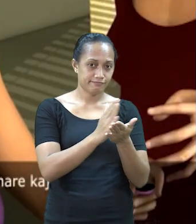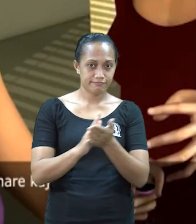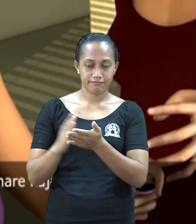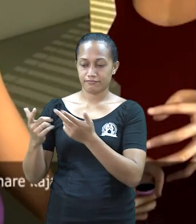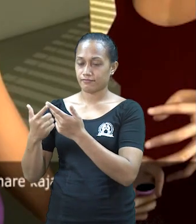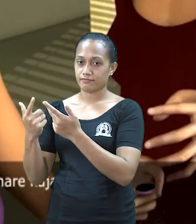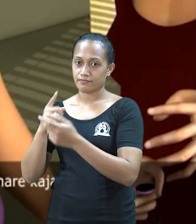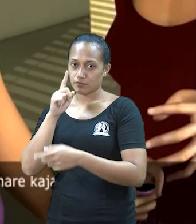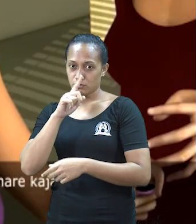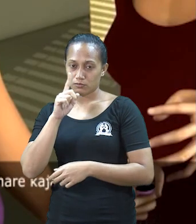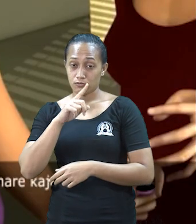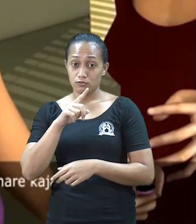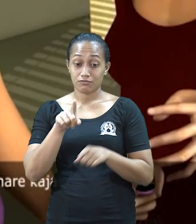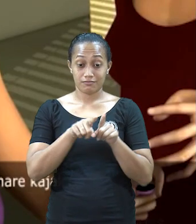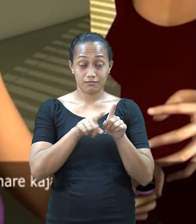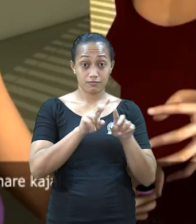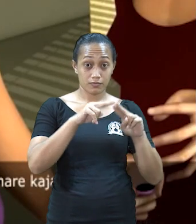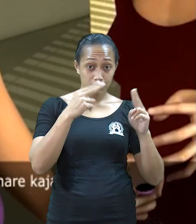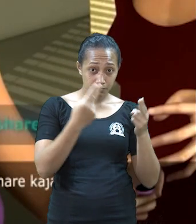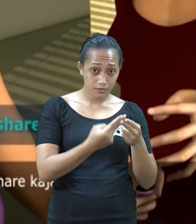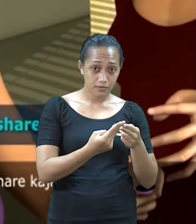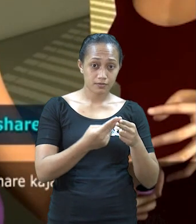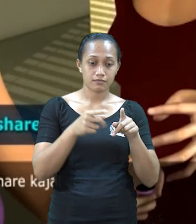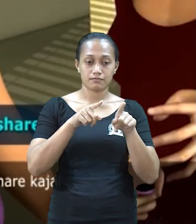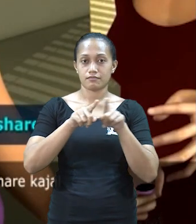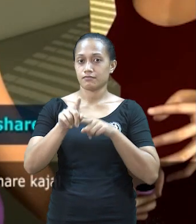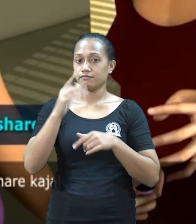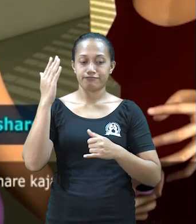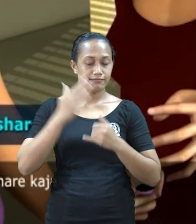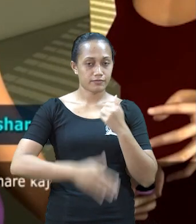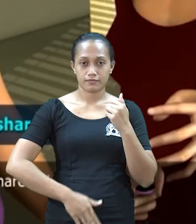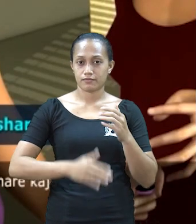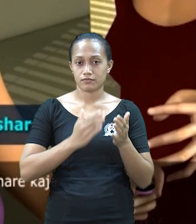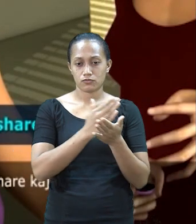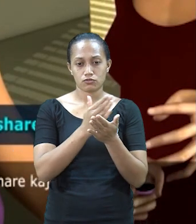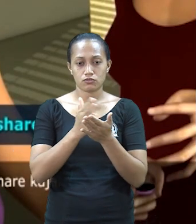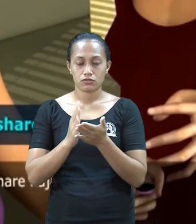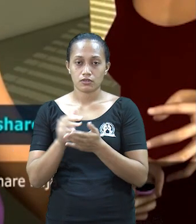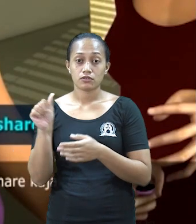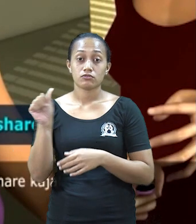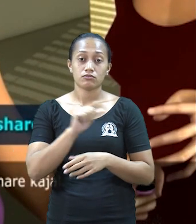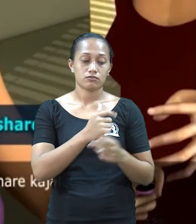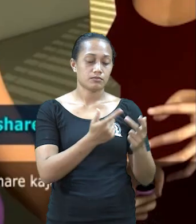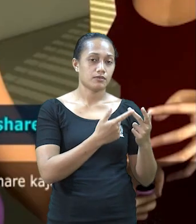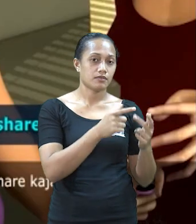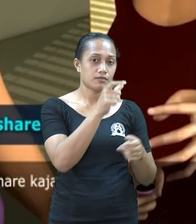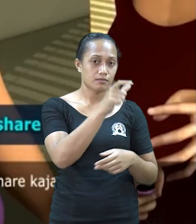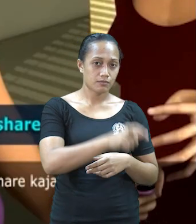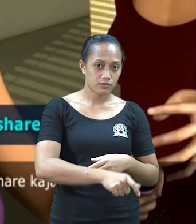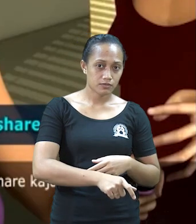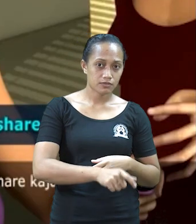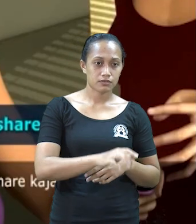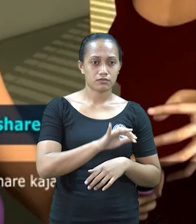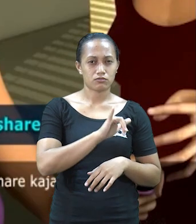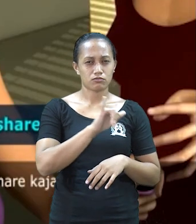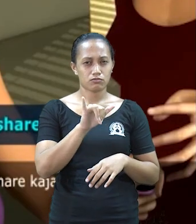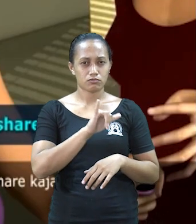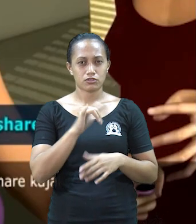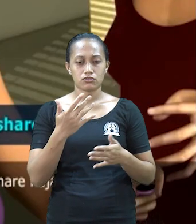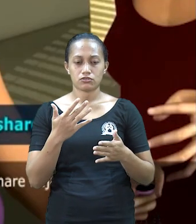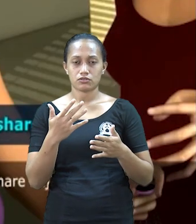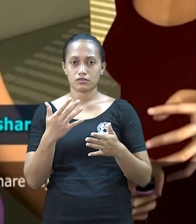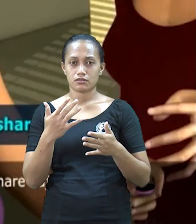with other, even with the family, and also never share kajal used by others, which also leads